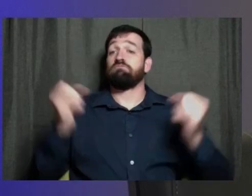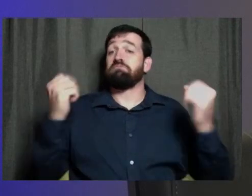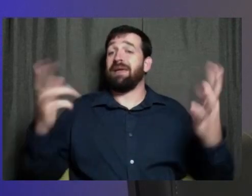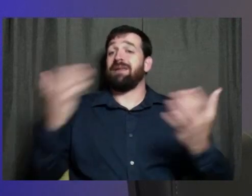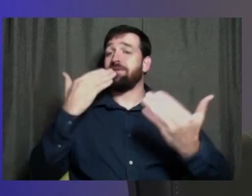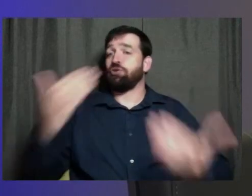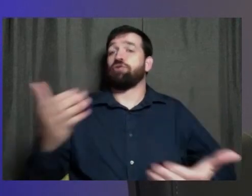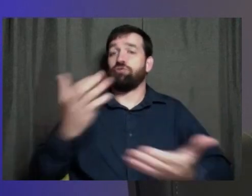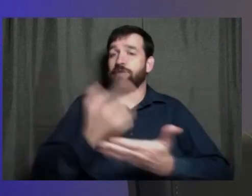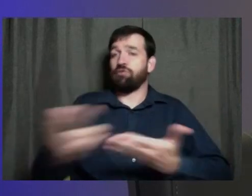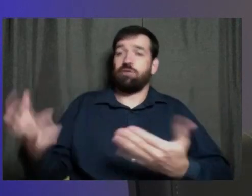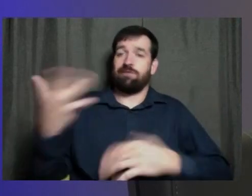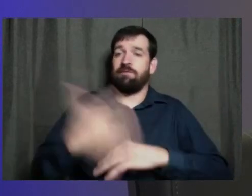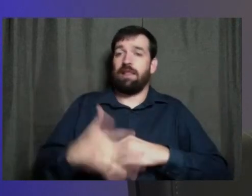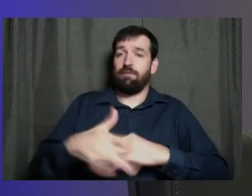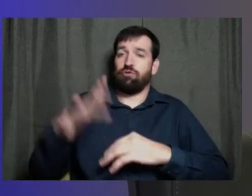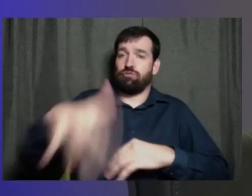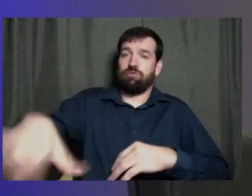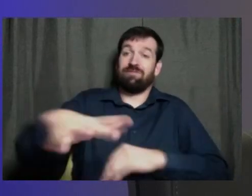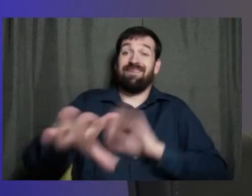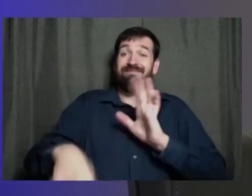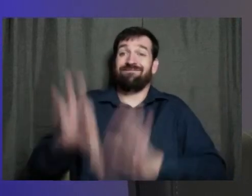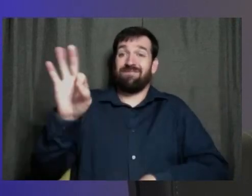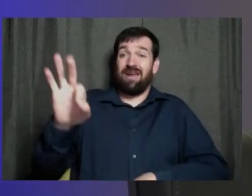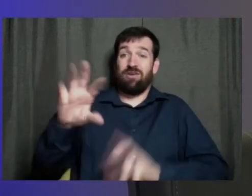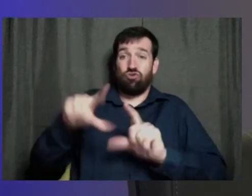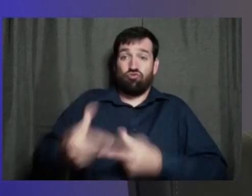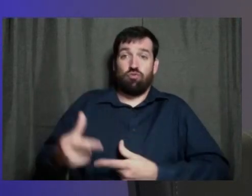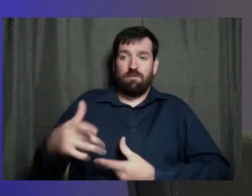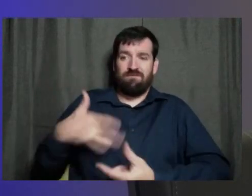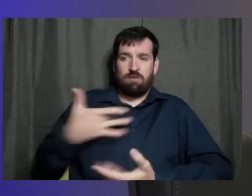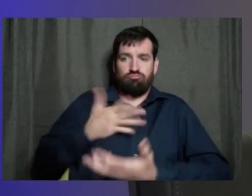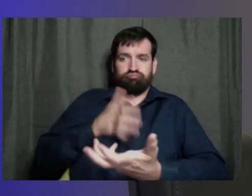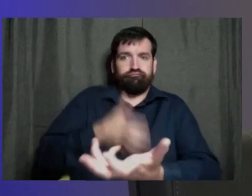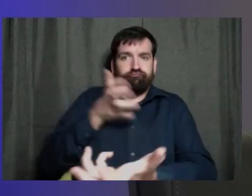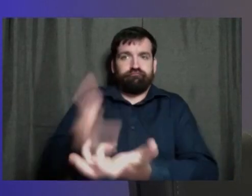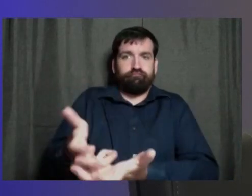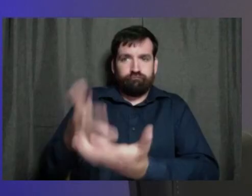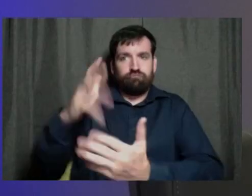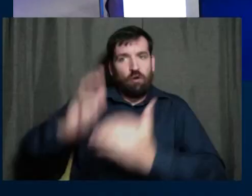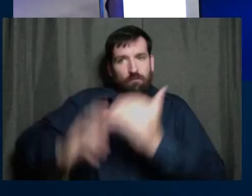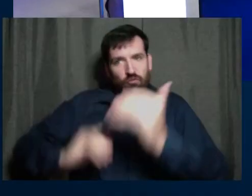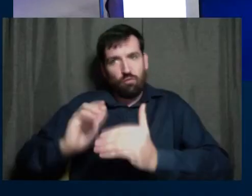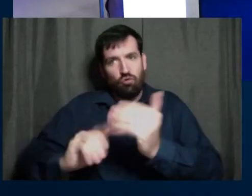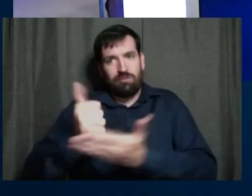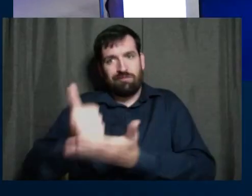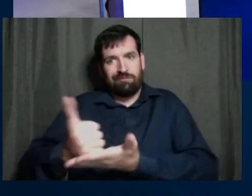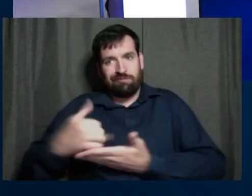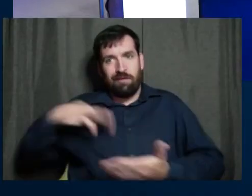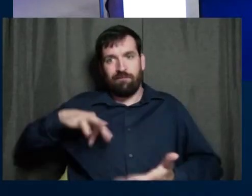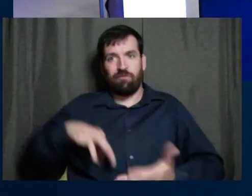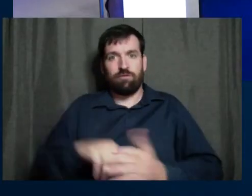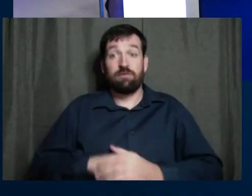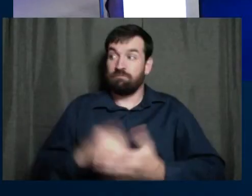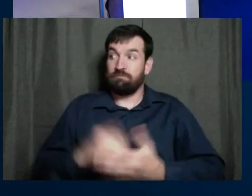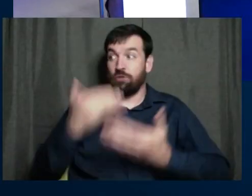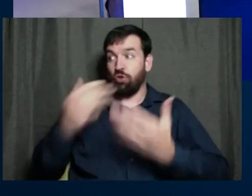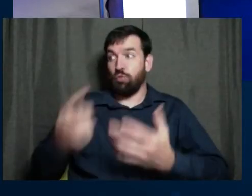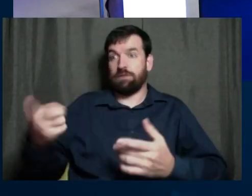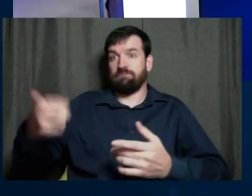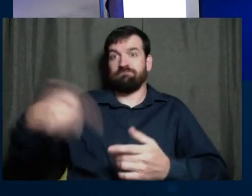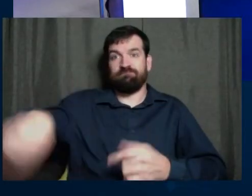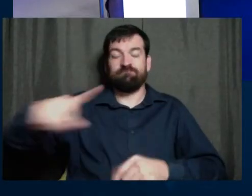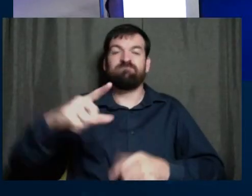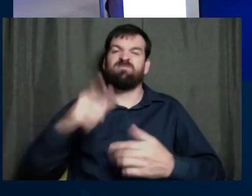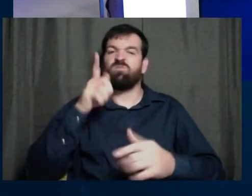there. Just you want to find a group that feels comfortable to you and that's helpful to you. There's some good ones out there, I bet. We're going to wrap up.